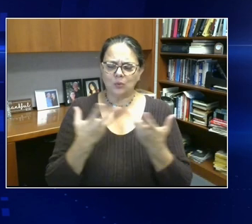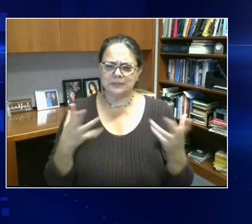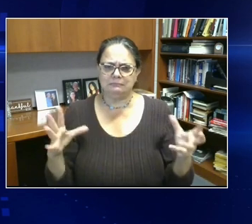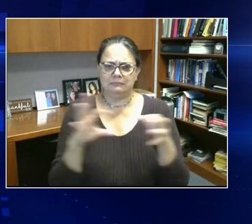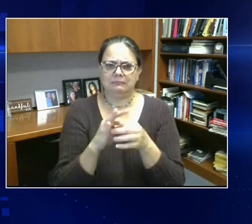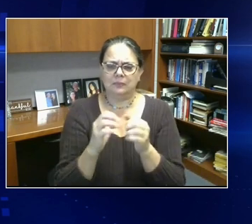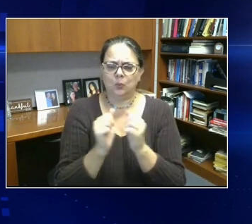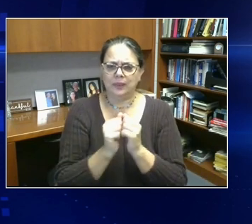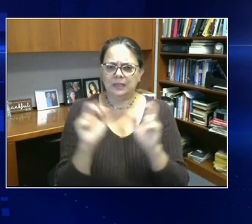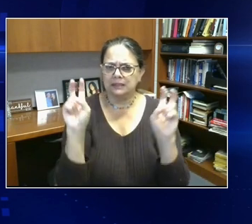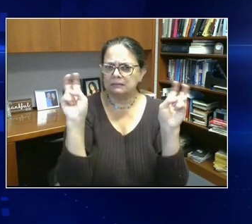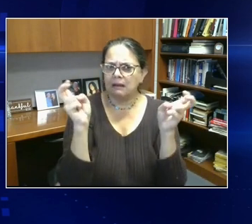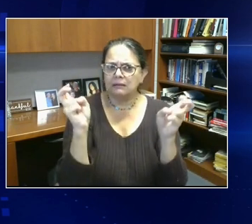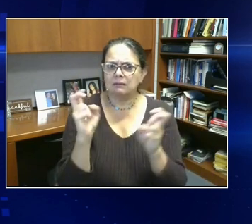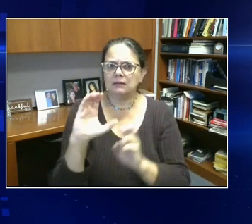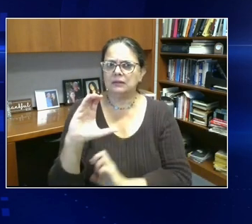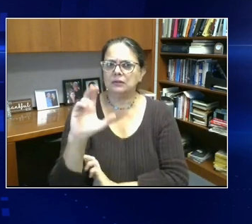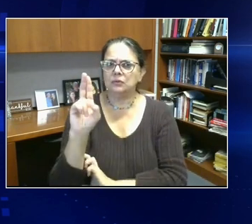born.